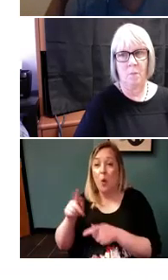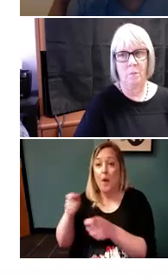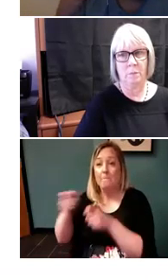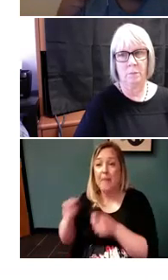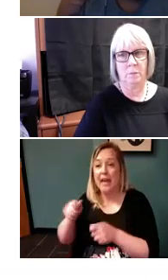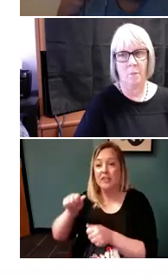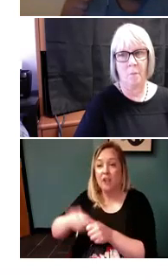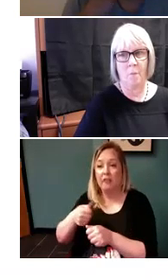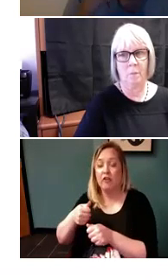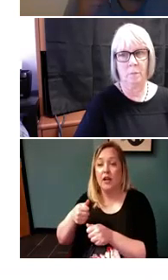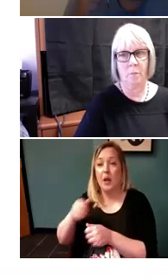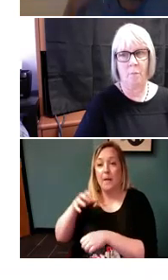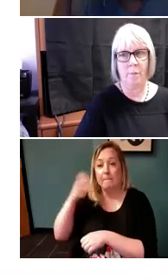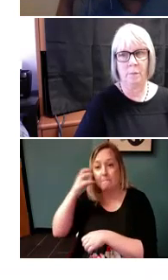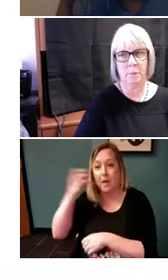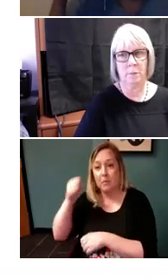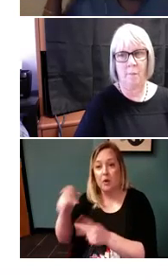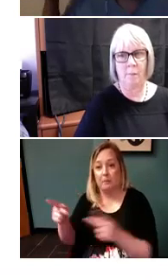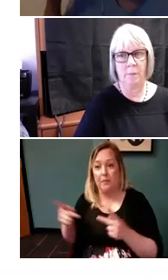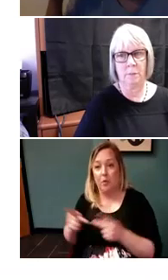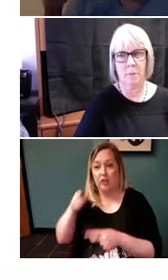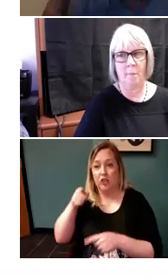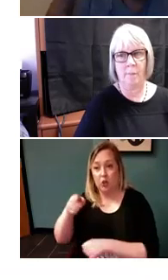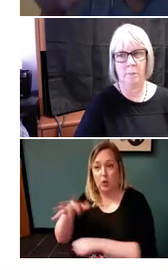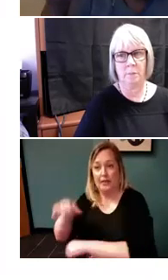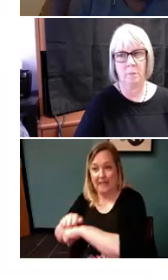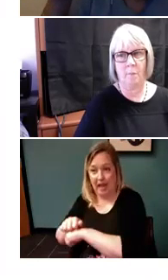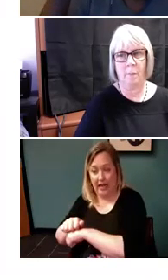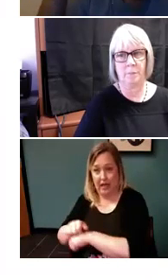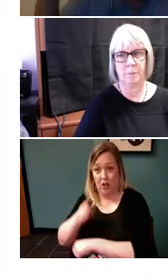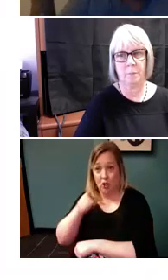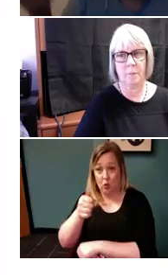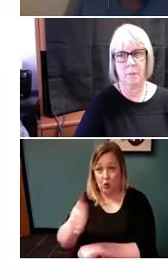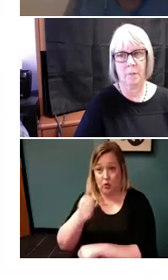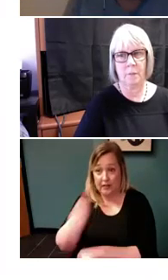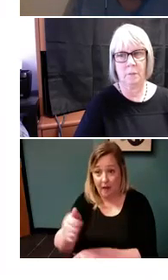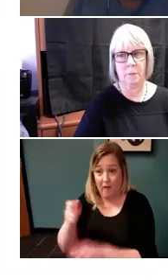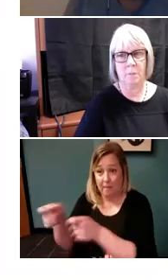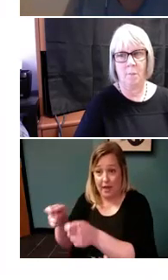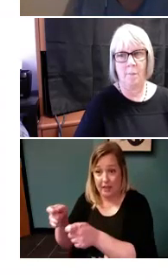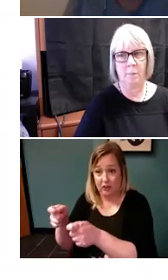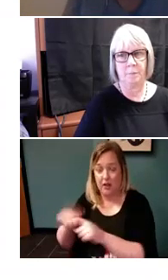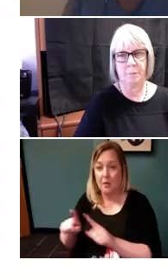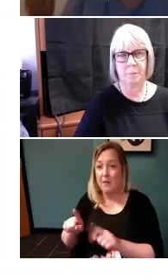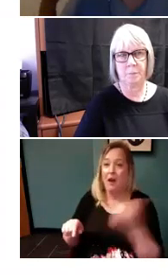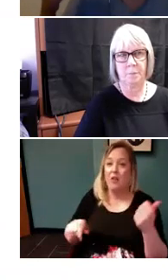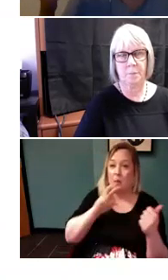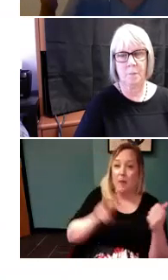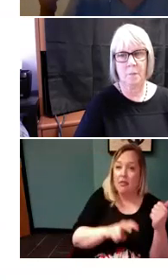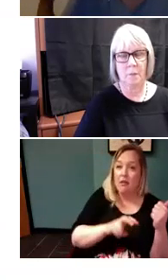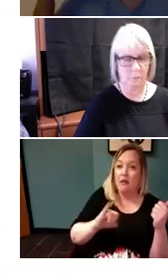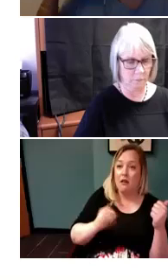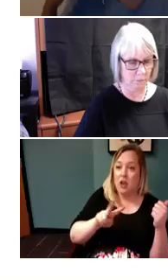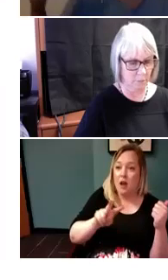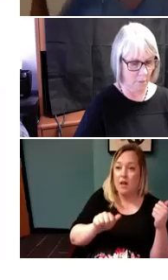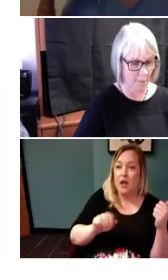you assign. Java, Python, and MATLAB would actually take care of those variables, and that is what we call